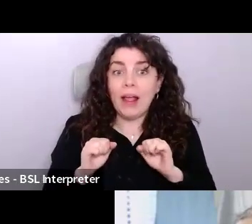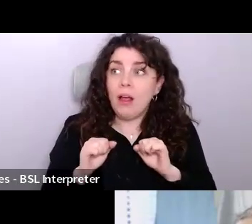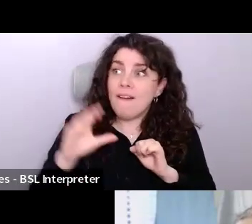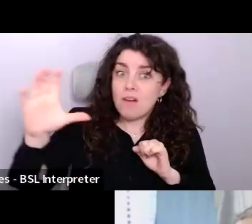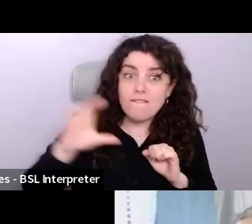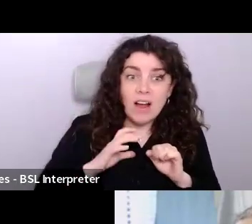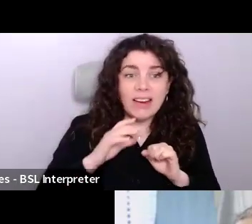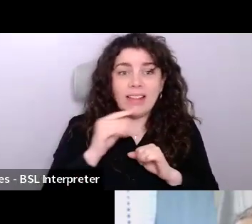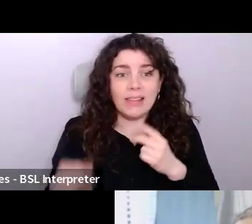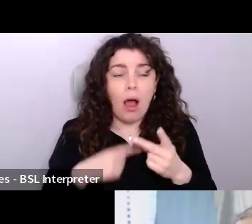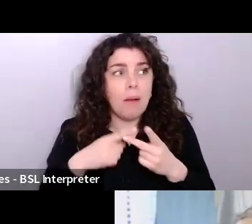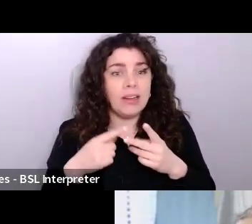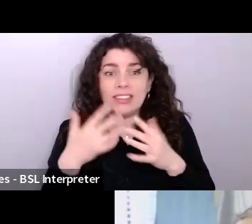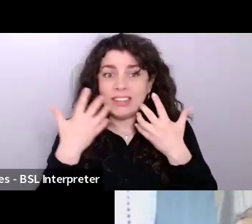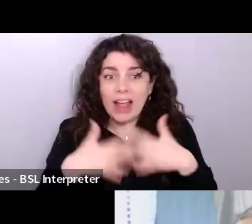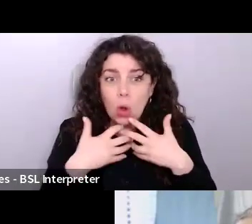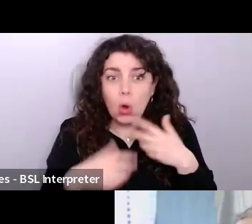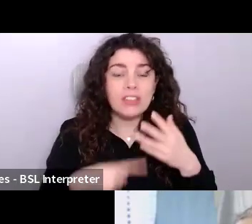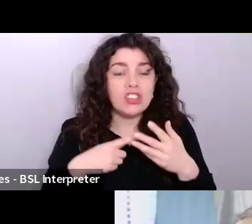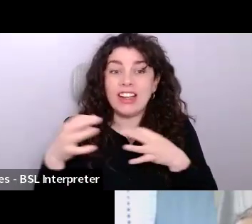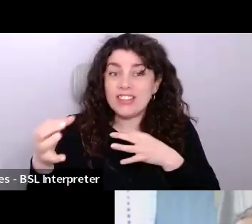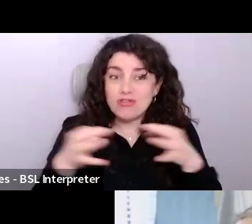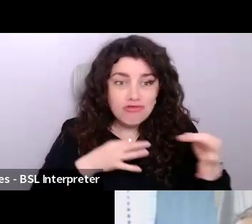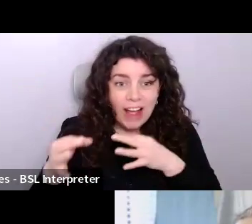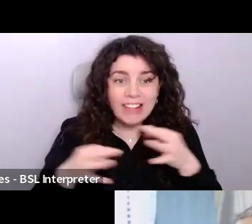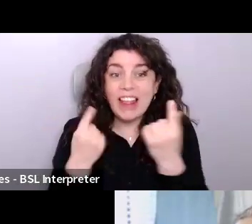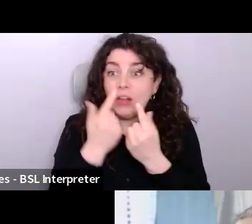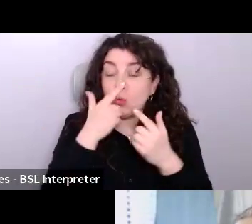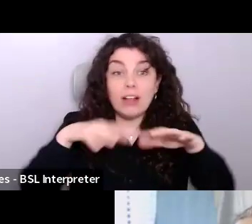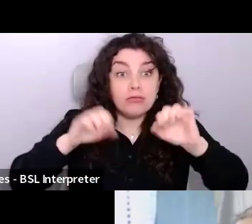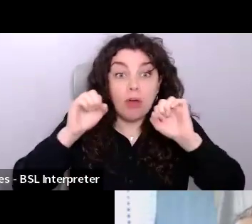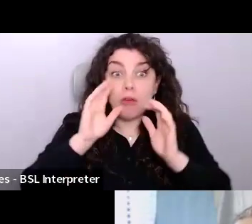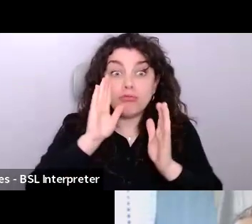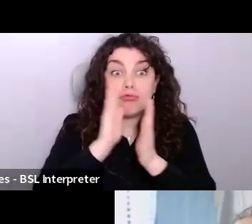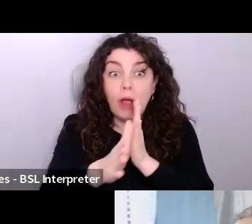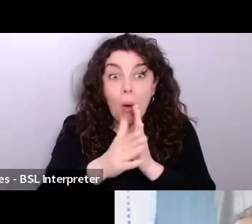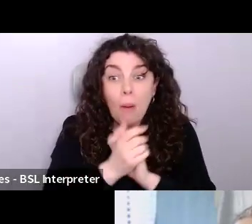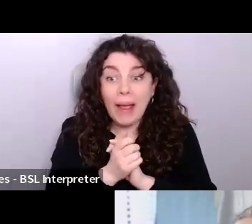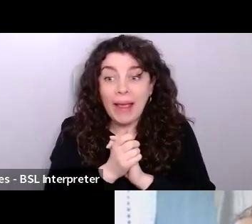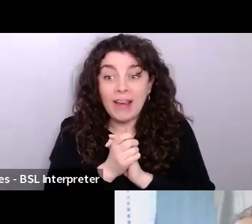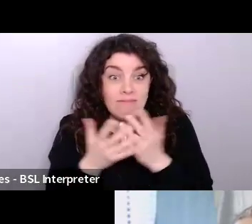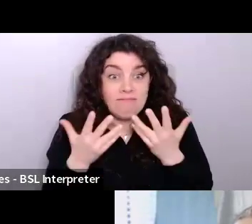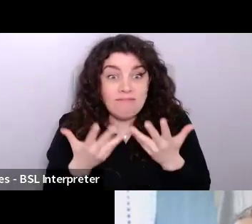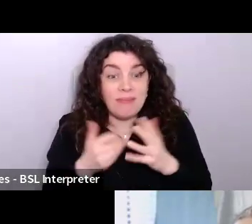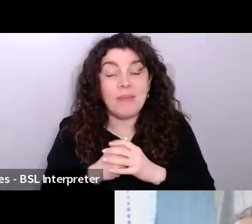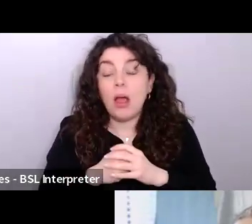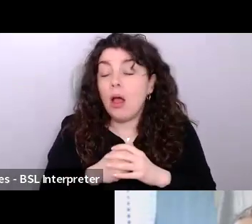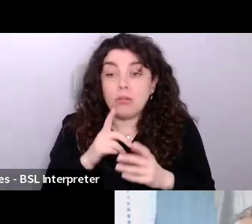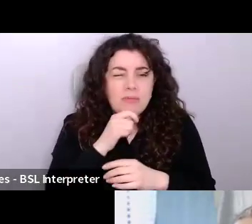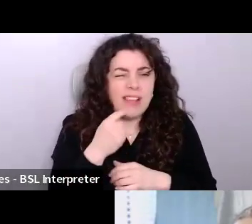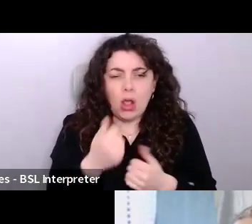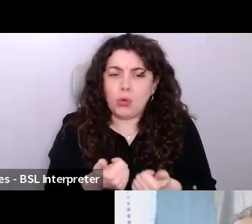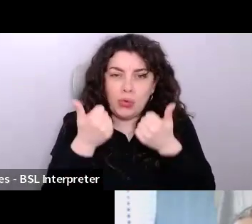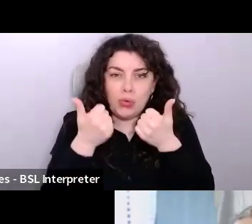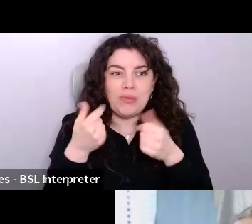technology, strategies, things that you can enact straight away. So yeah, I would say it's good to talk